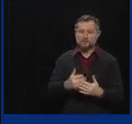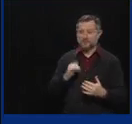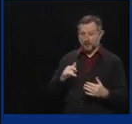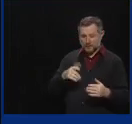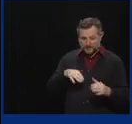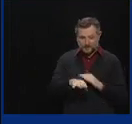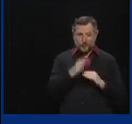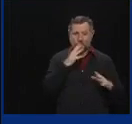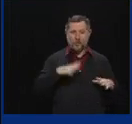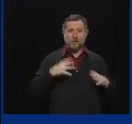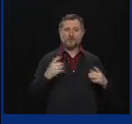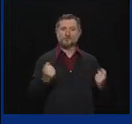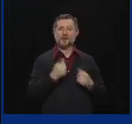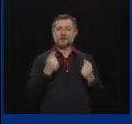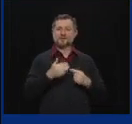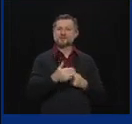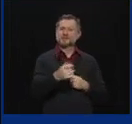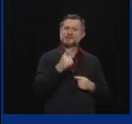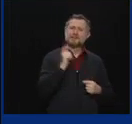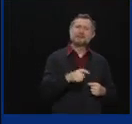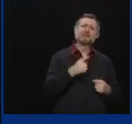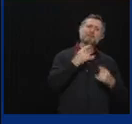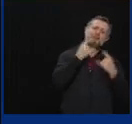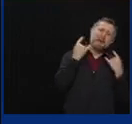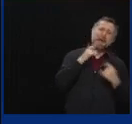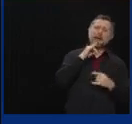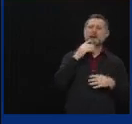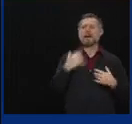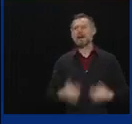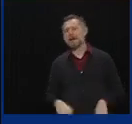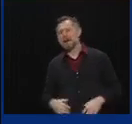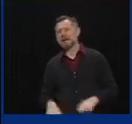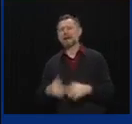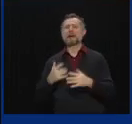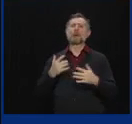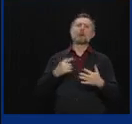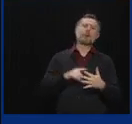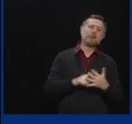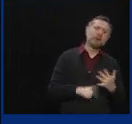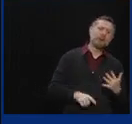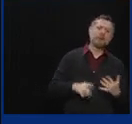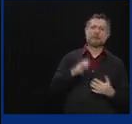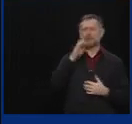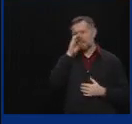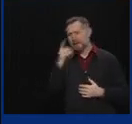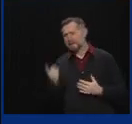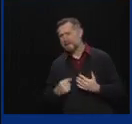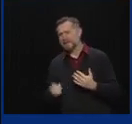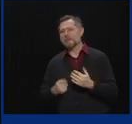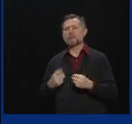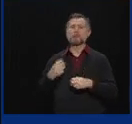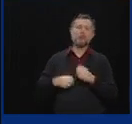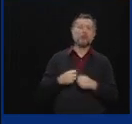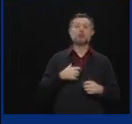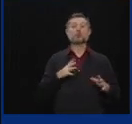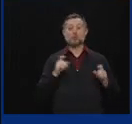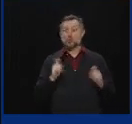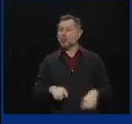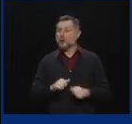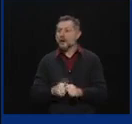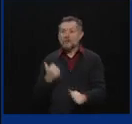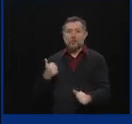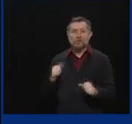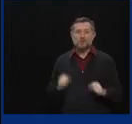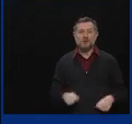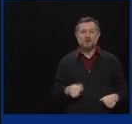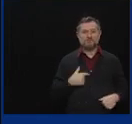we have to be dealing with masks or any restrictions at all. It's so avoidable. That's what I find exasperating. This is avoidable.